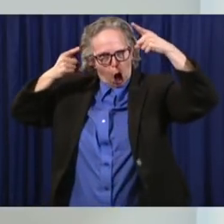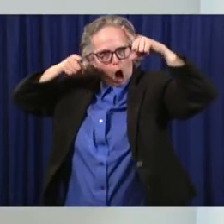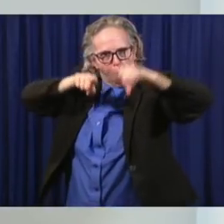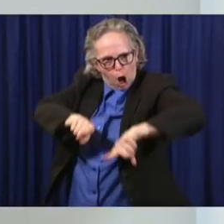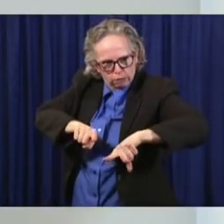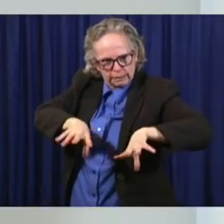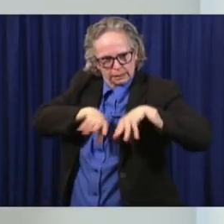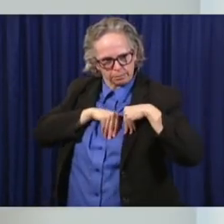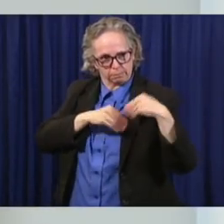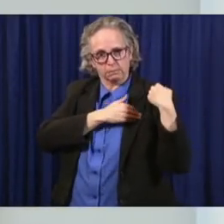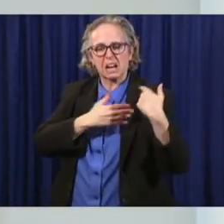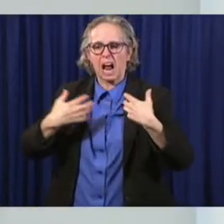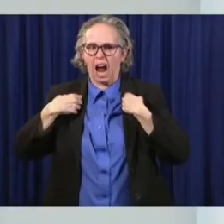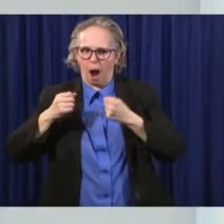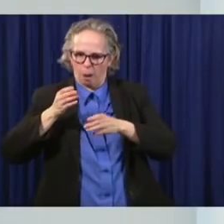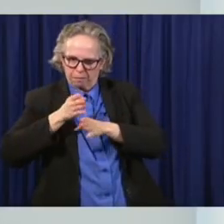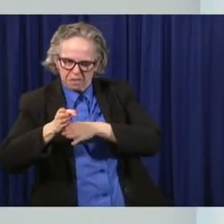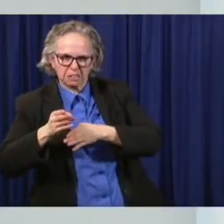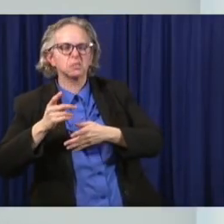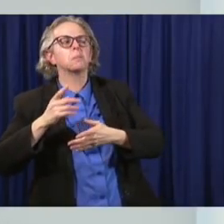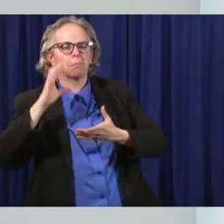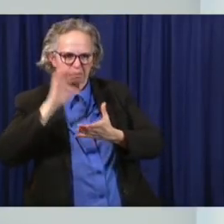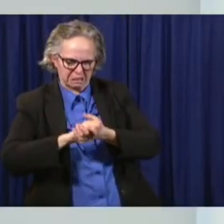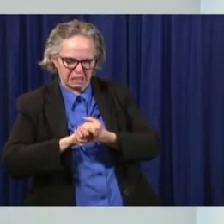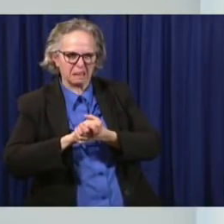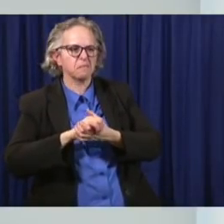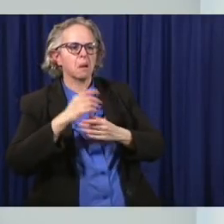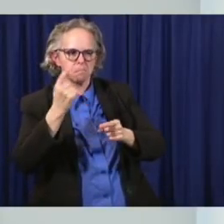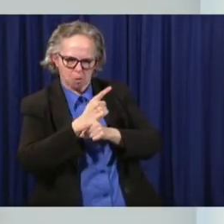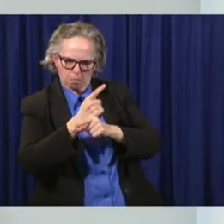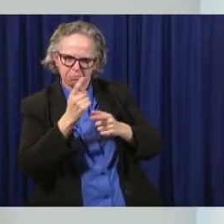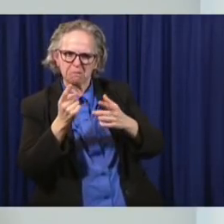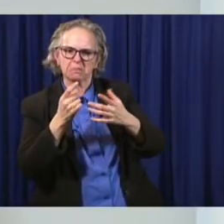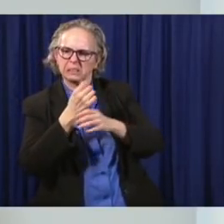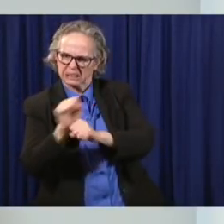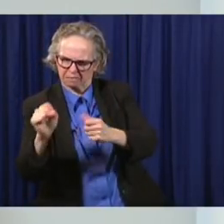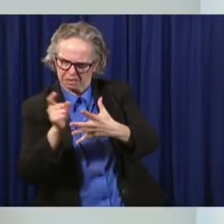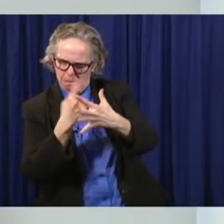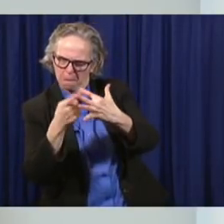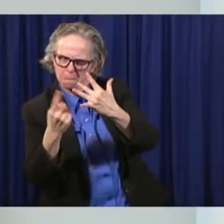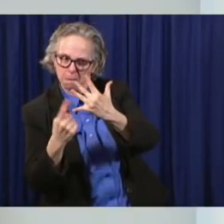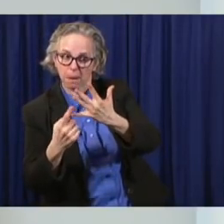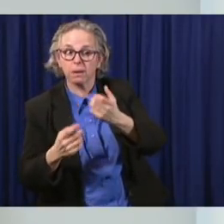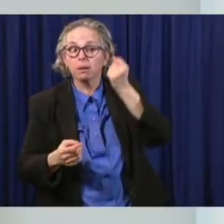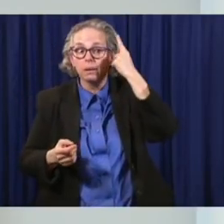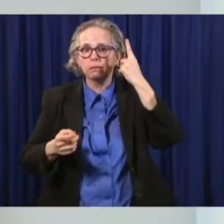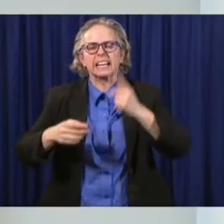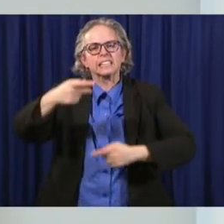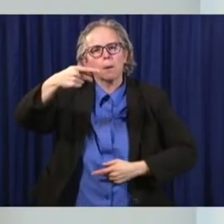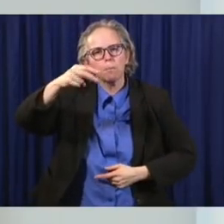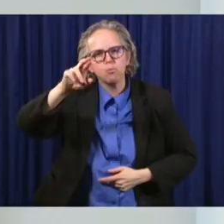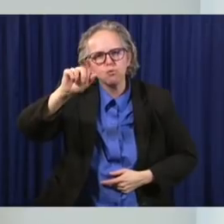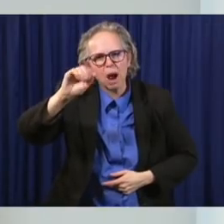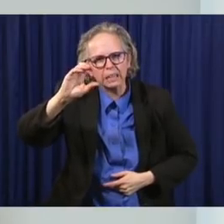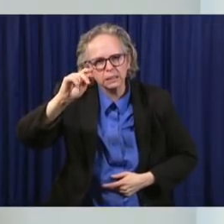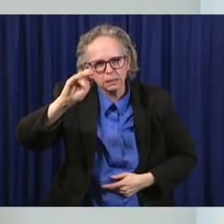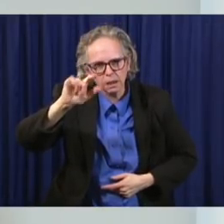believe that they provide the level of safety that we need. They're practical and safe. Trevor Weaver and